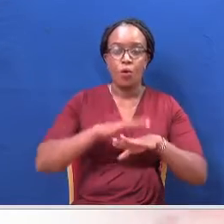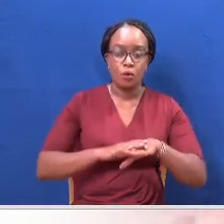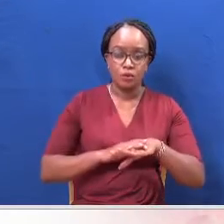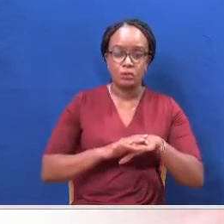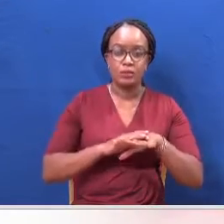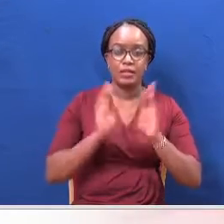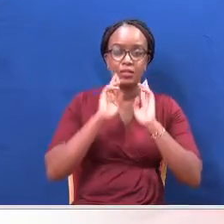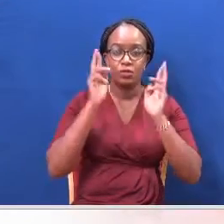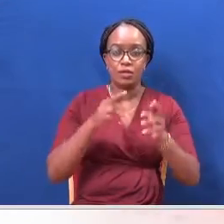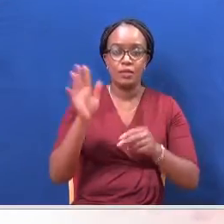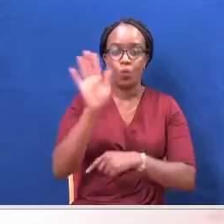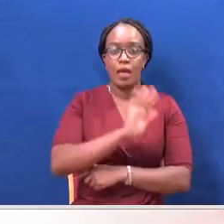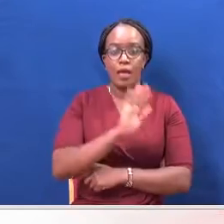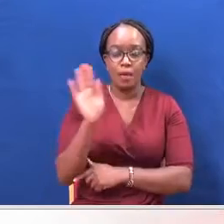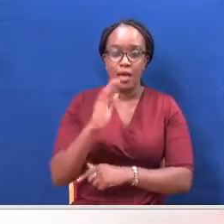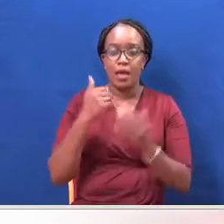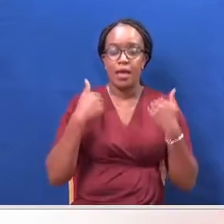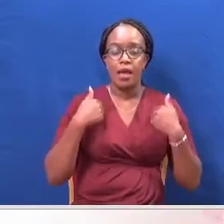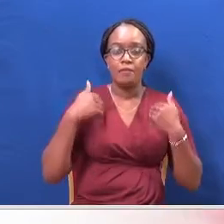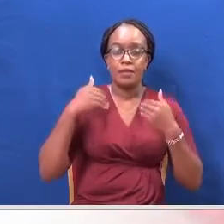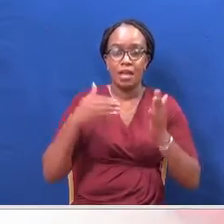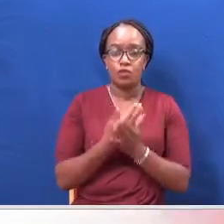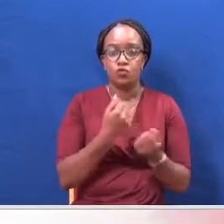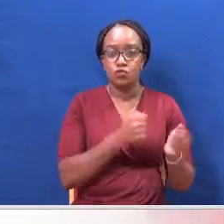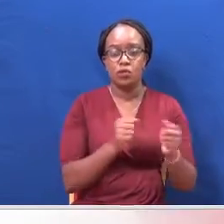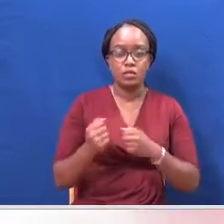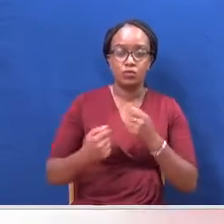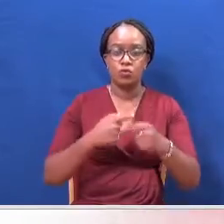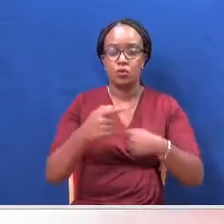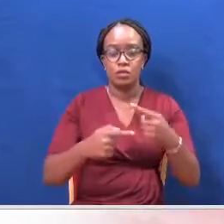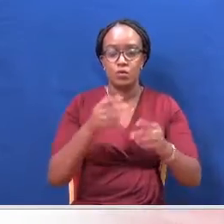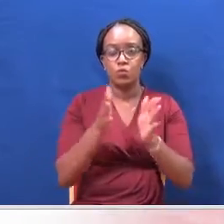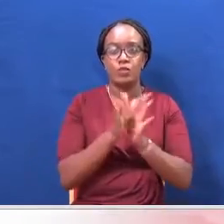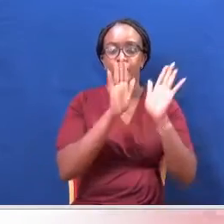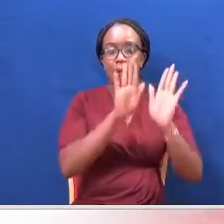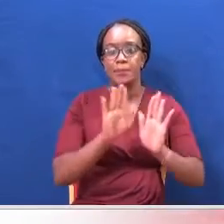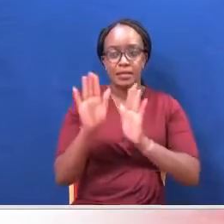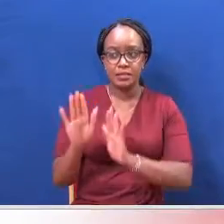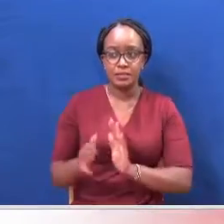the Wiper party adopting a new strategy to carry on with the campaigns.